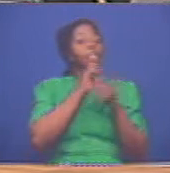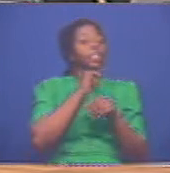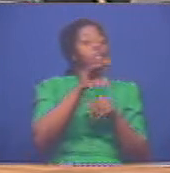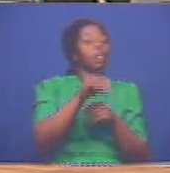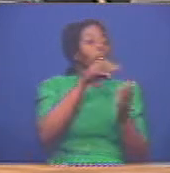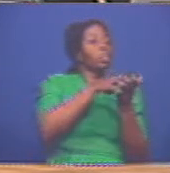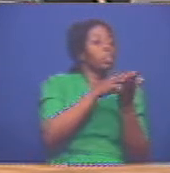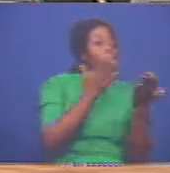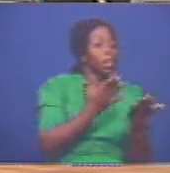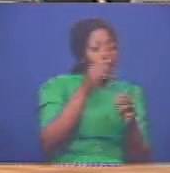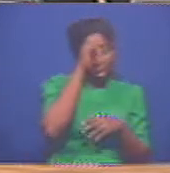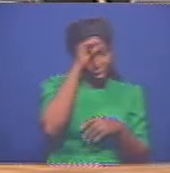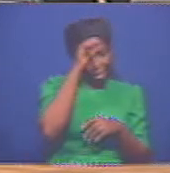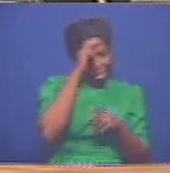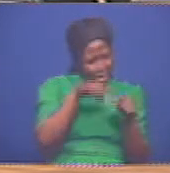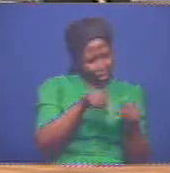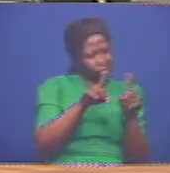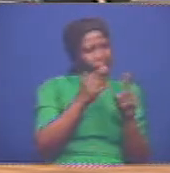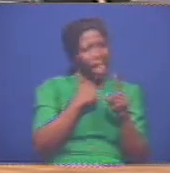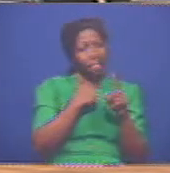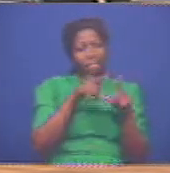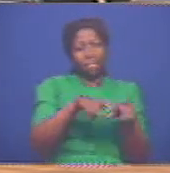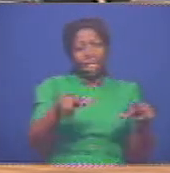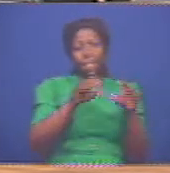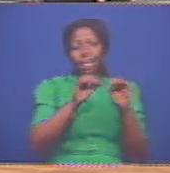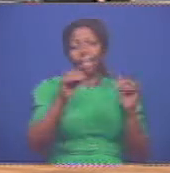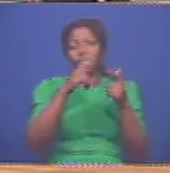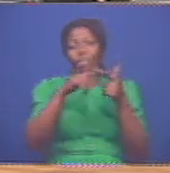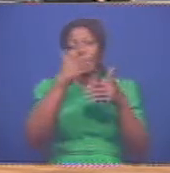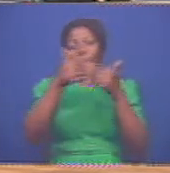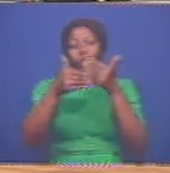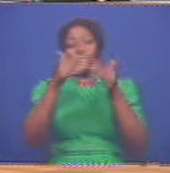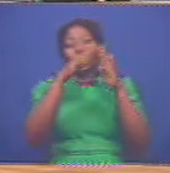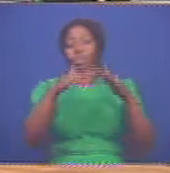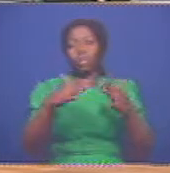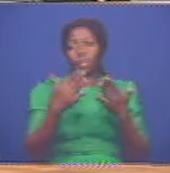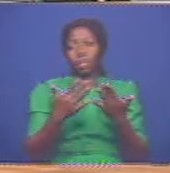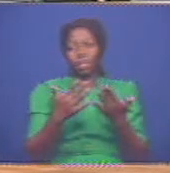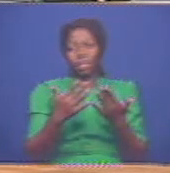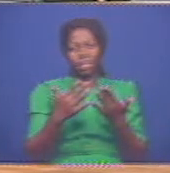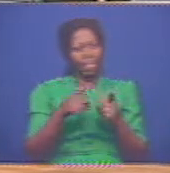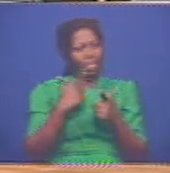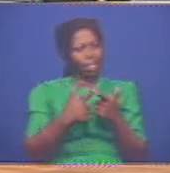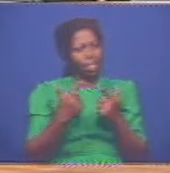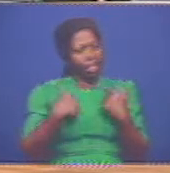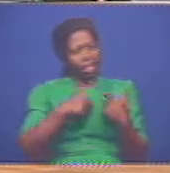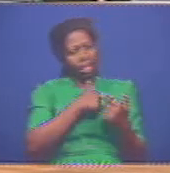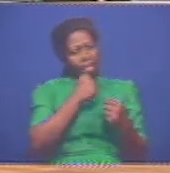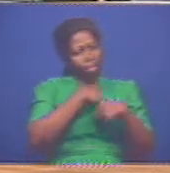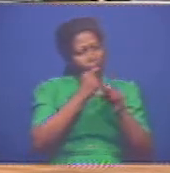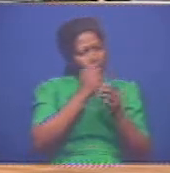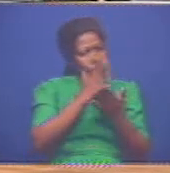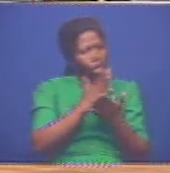whereby the government, even the government itself, it doesn't have space to put up houses. How are we going to ensure we put up